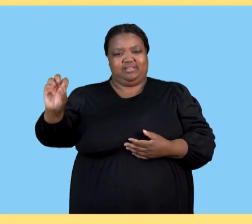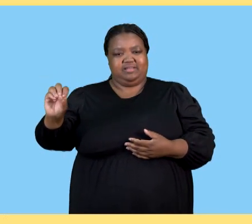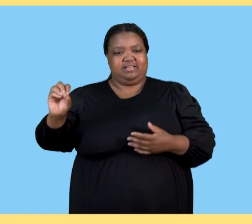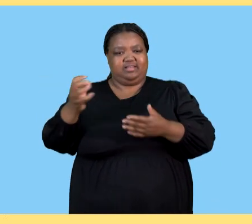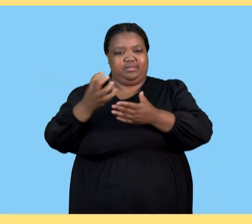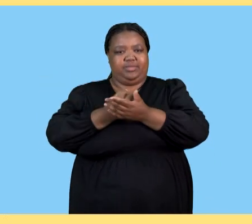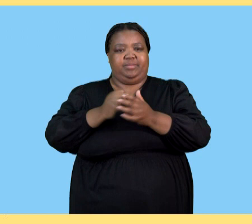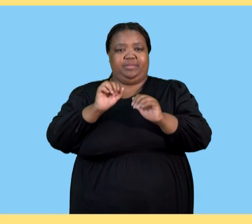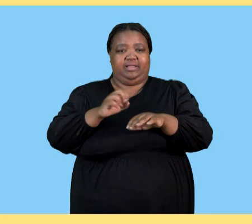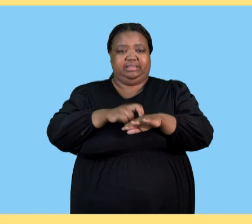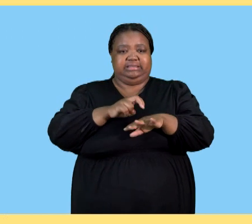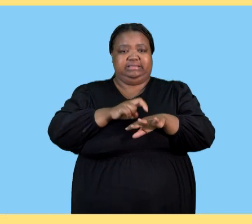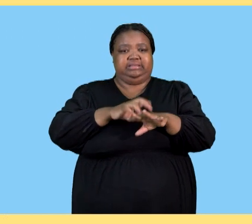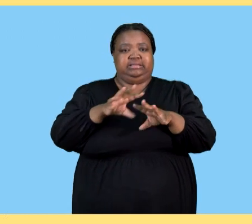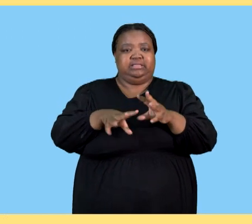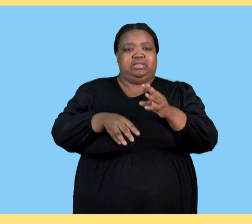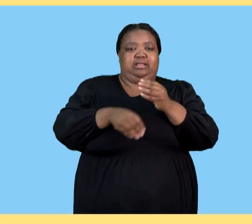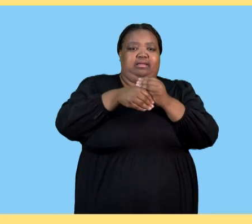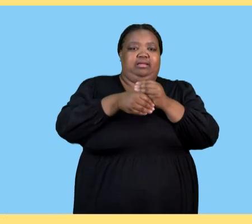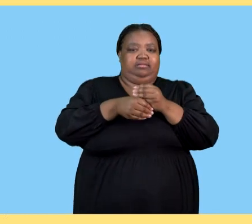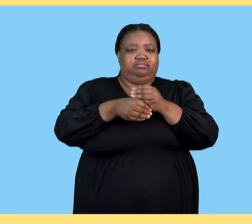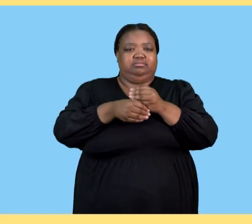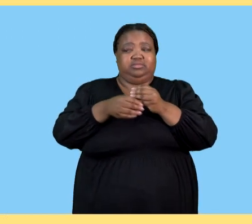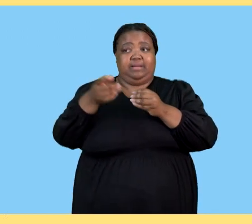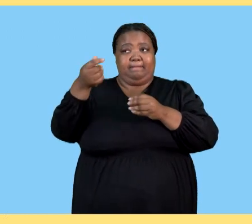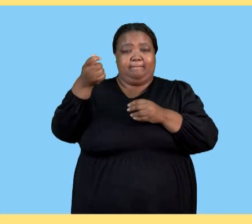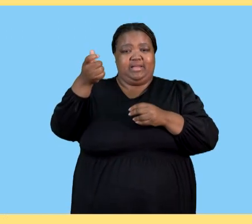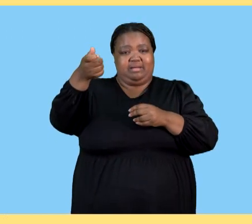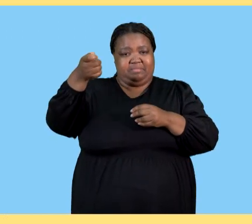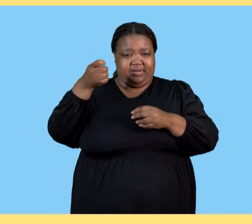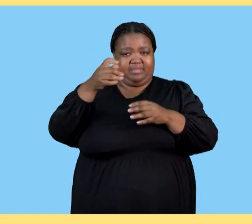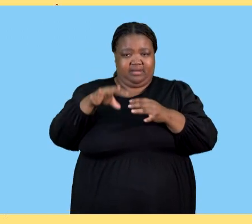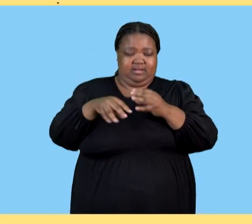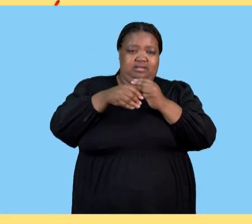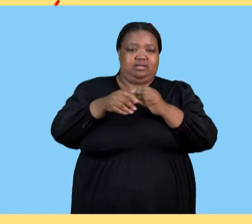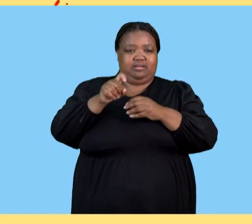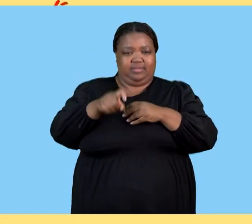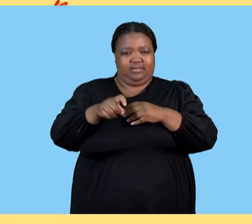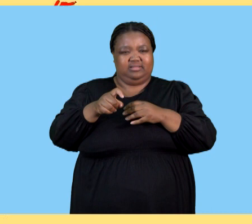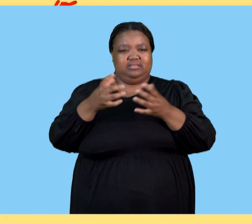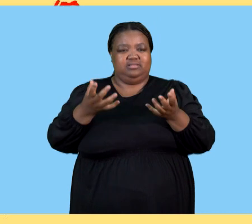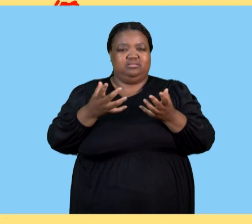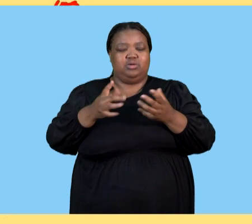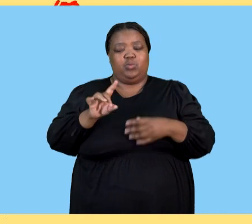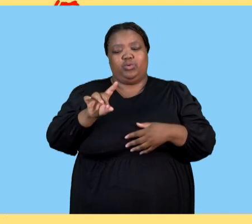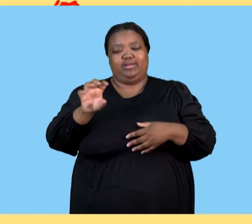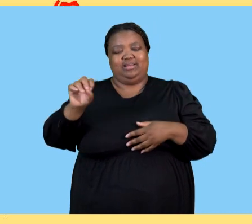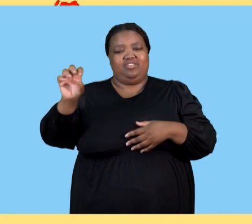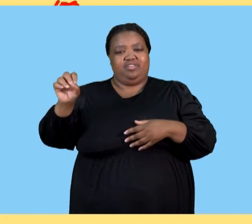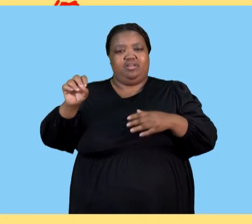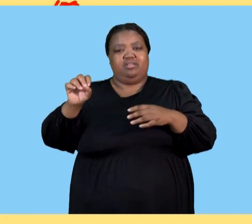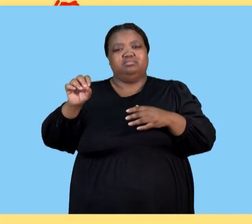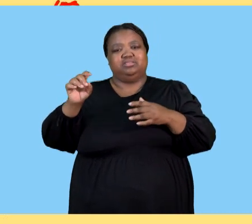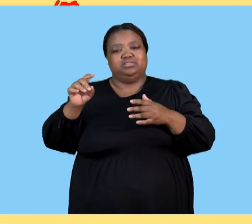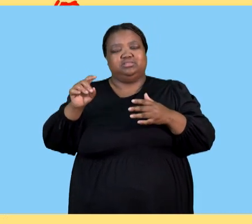33,870. Then I need to add these drawings. So I need to get the cost, which is 100